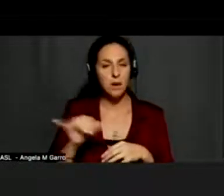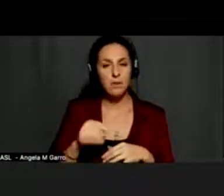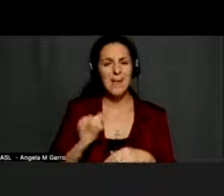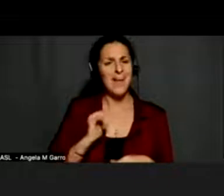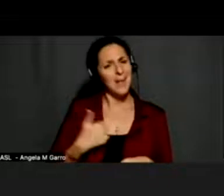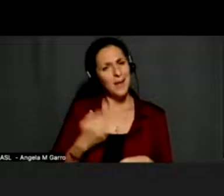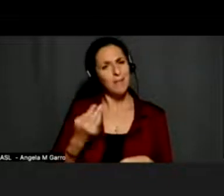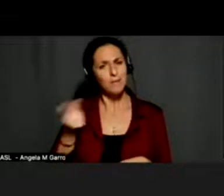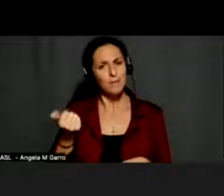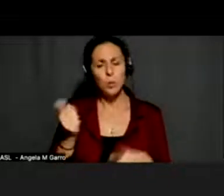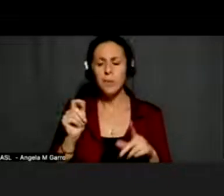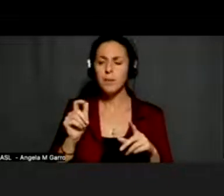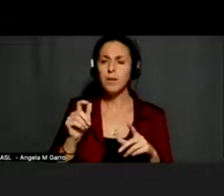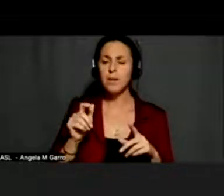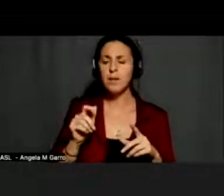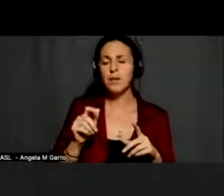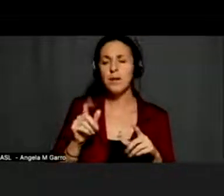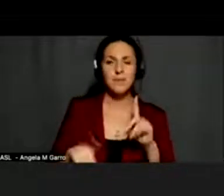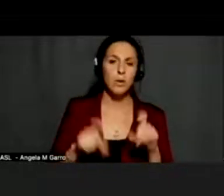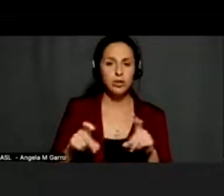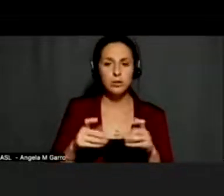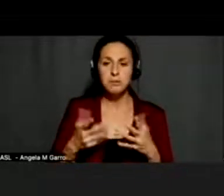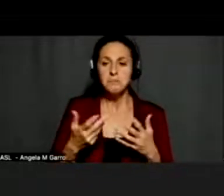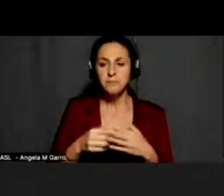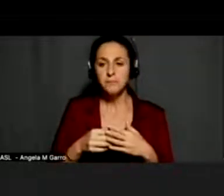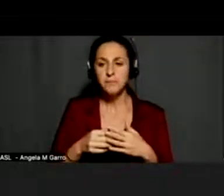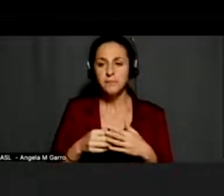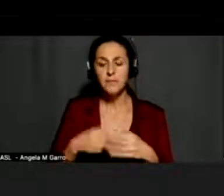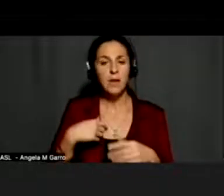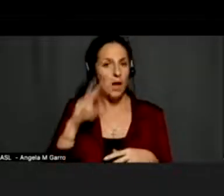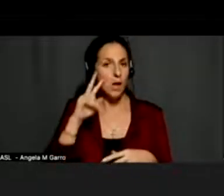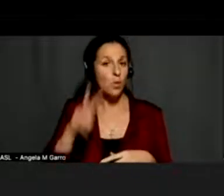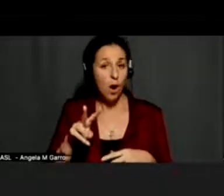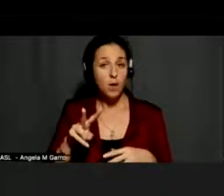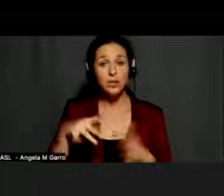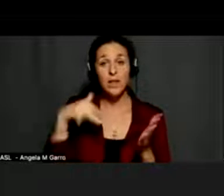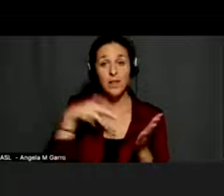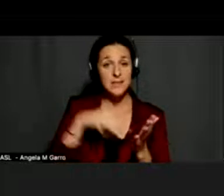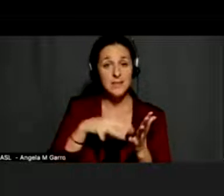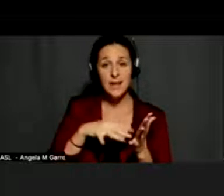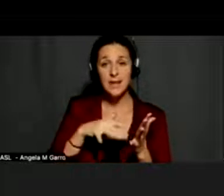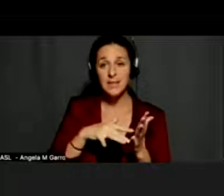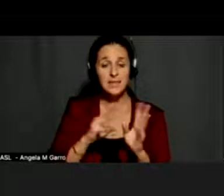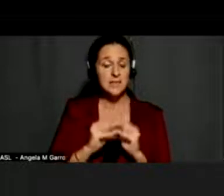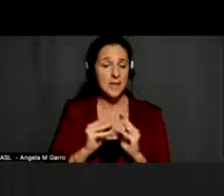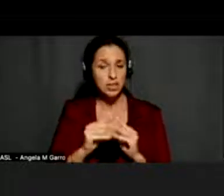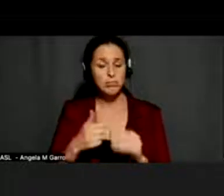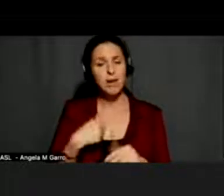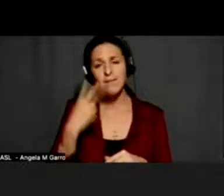of questions. And, I watched the study session, and I've seen